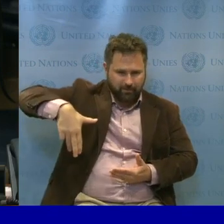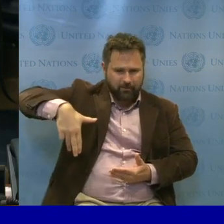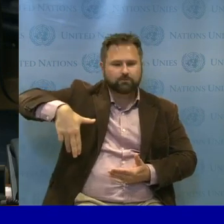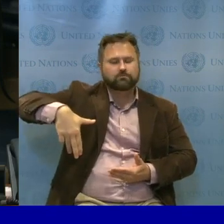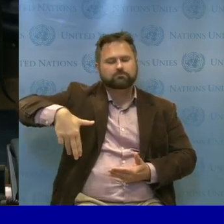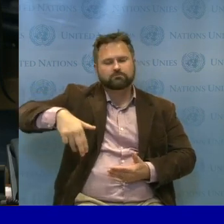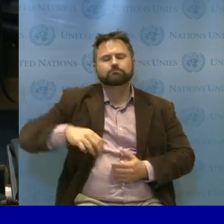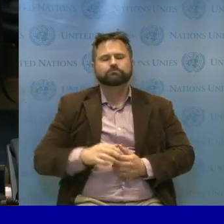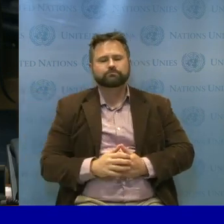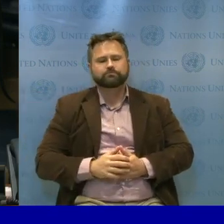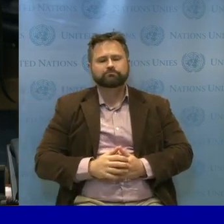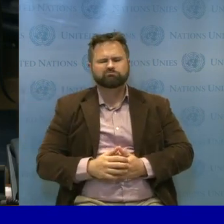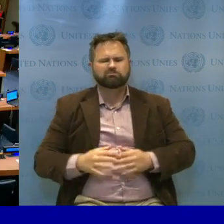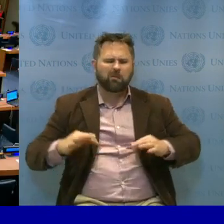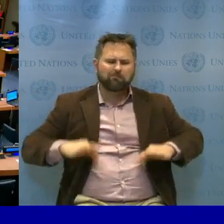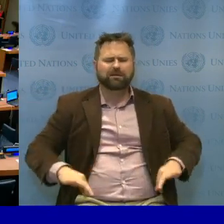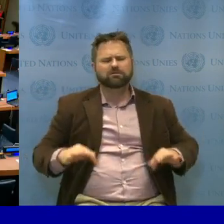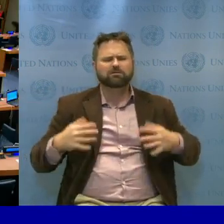Thank you, Madam Chair.